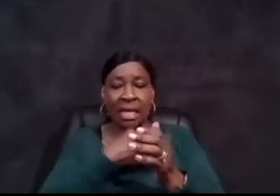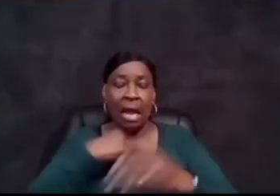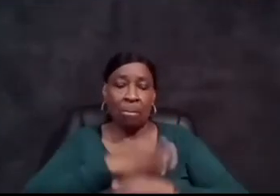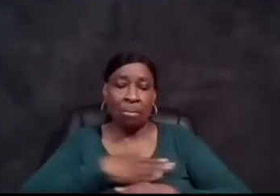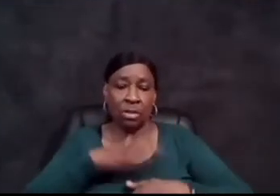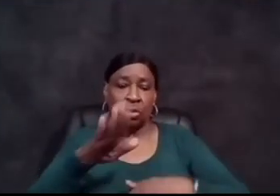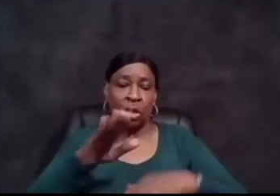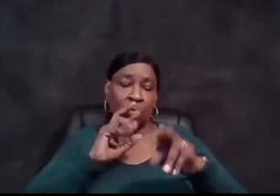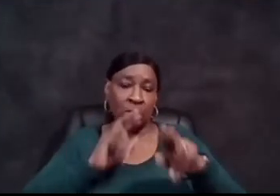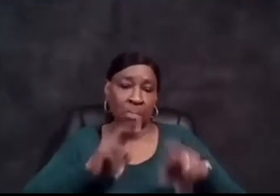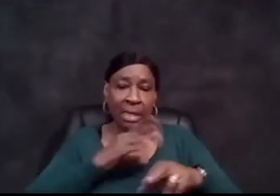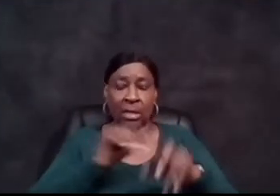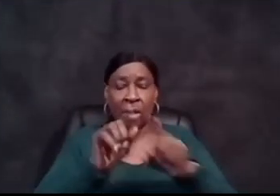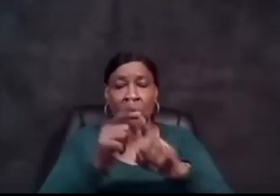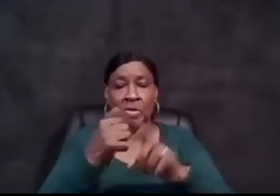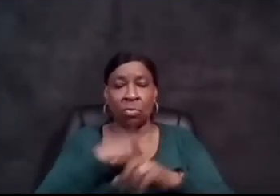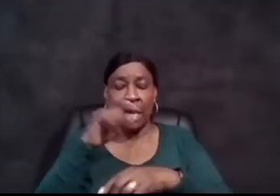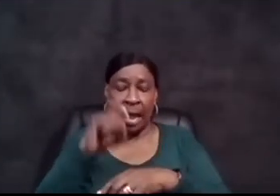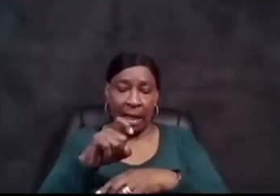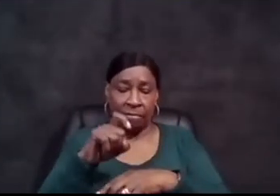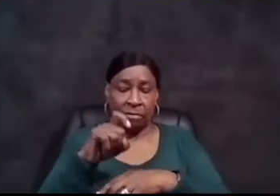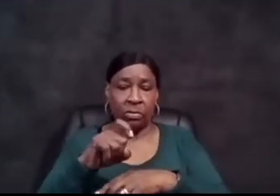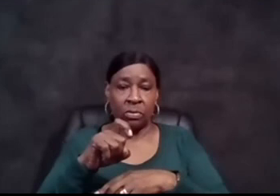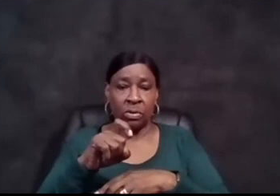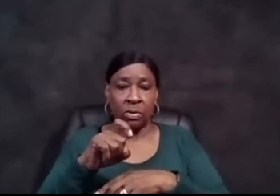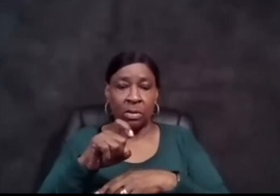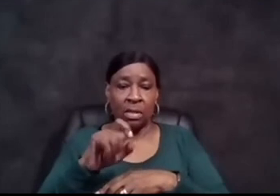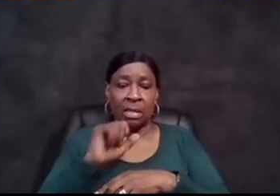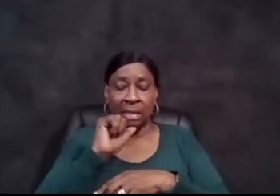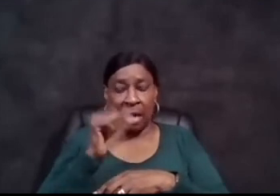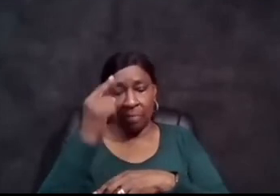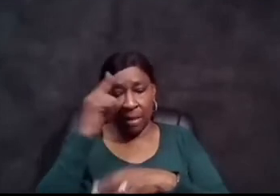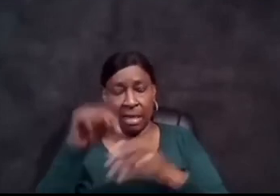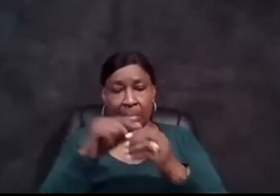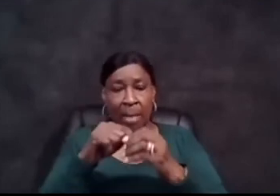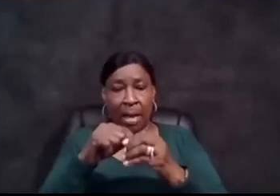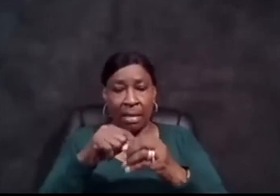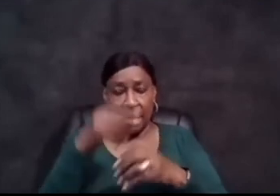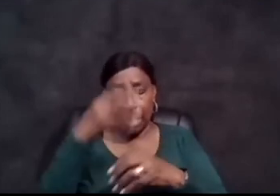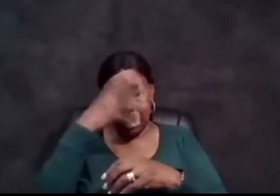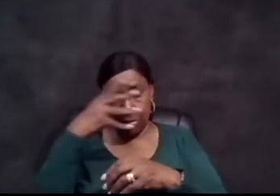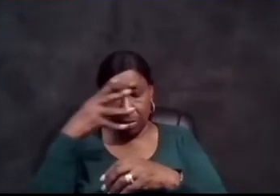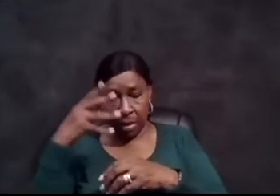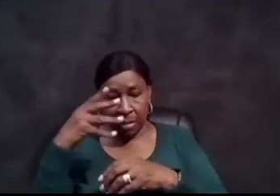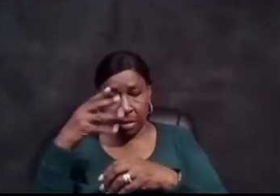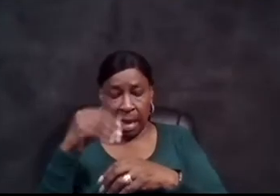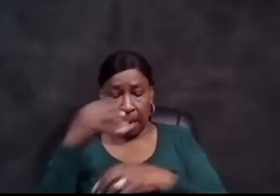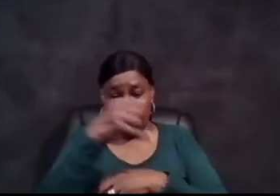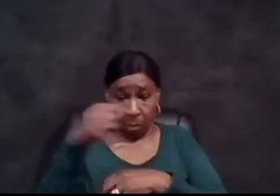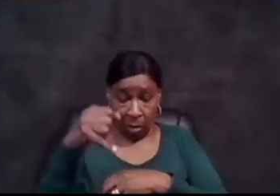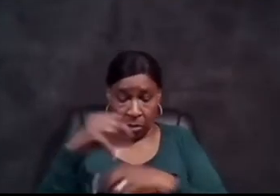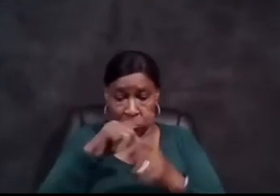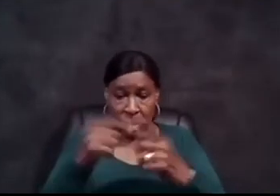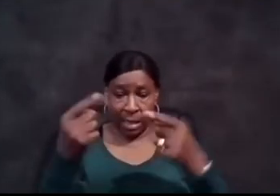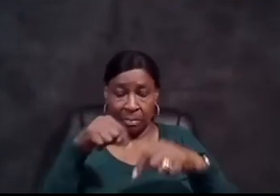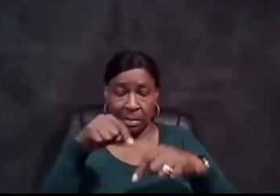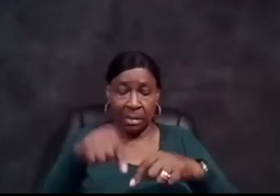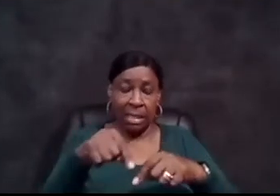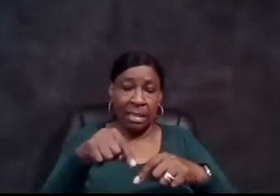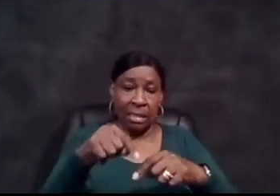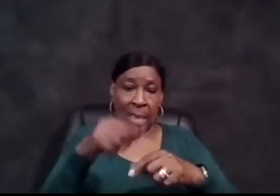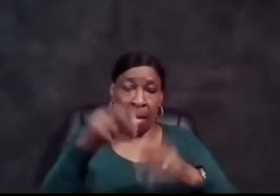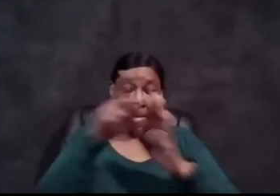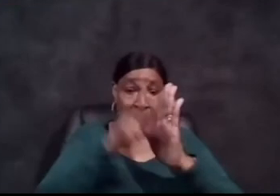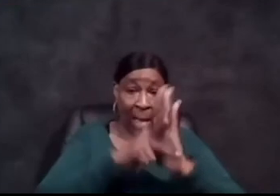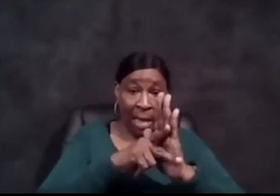I think we also have to kind of not think about immigration and borders in terms of these policy abstractions, but in terms of thinking